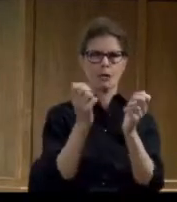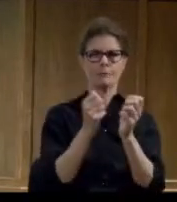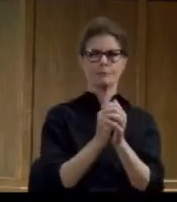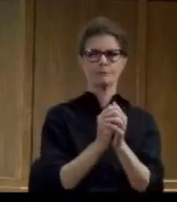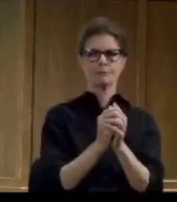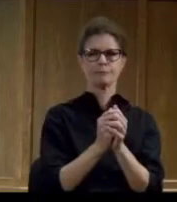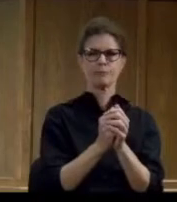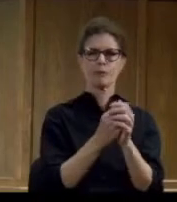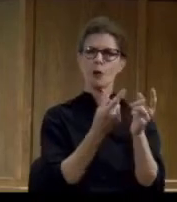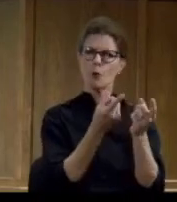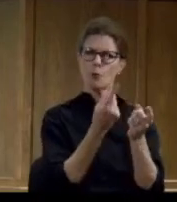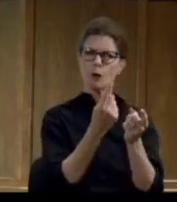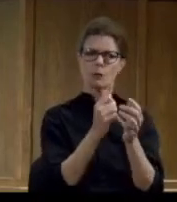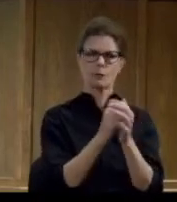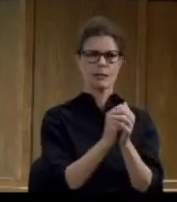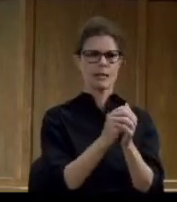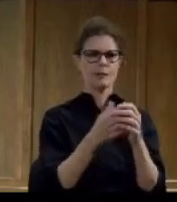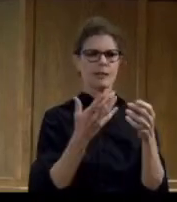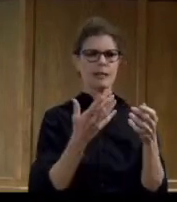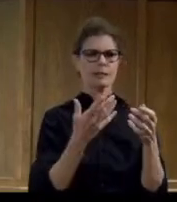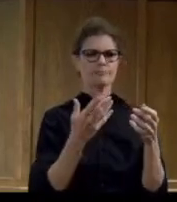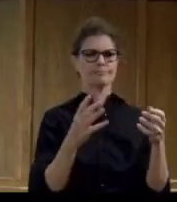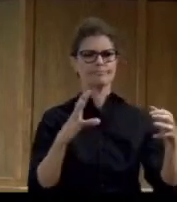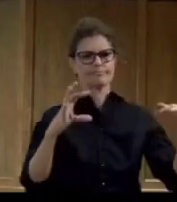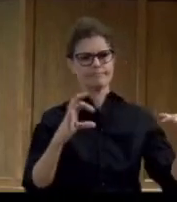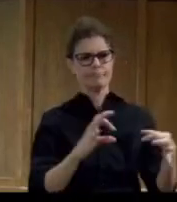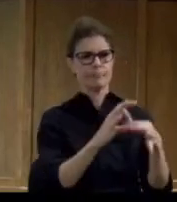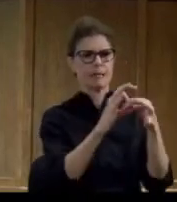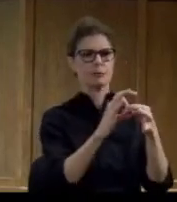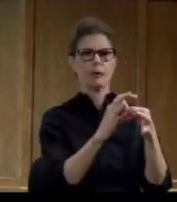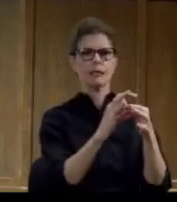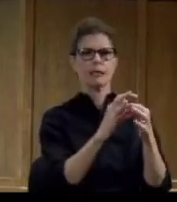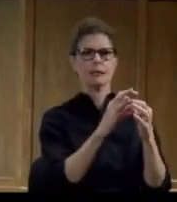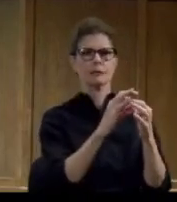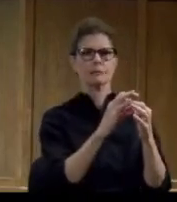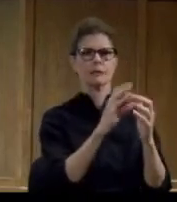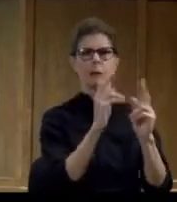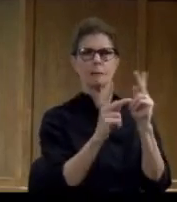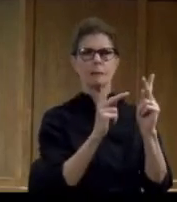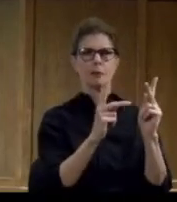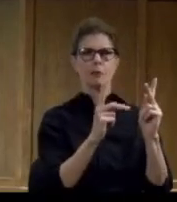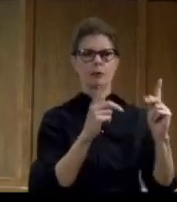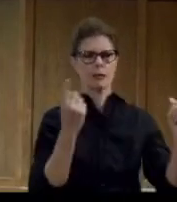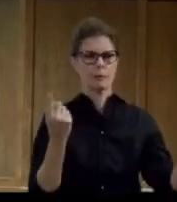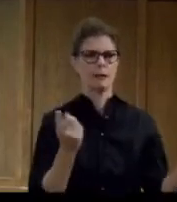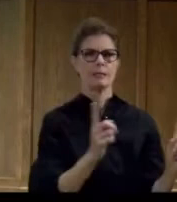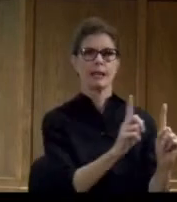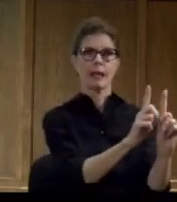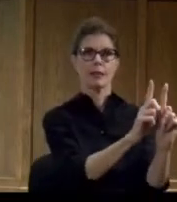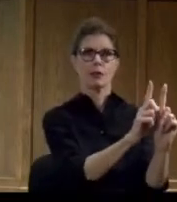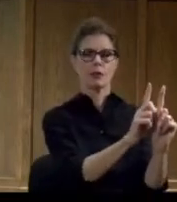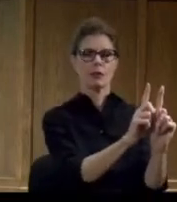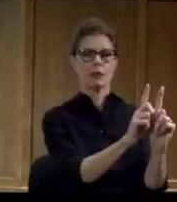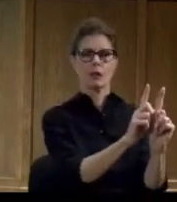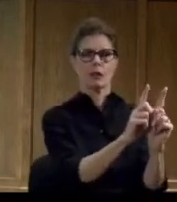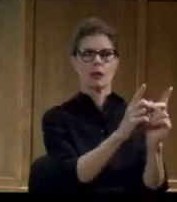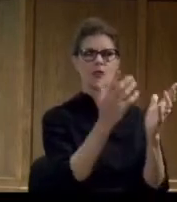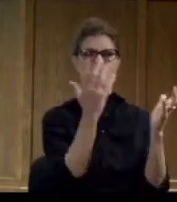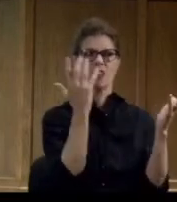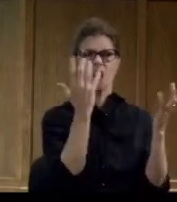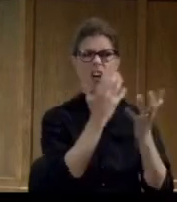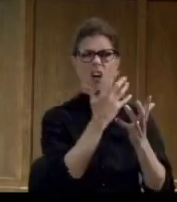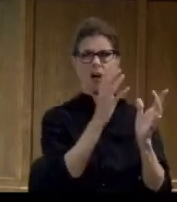a matchmaking festival. And so you have people come in, and there was